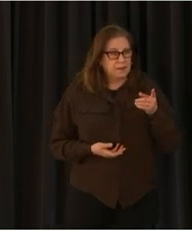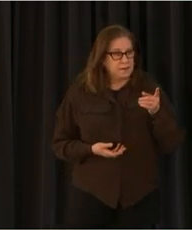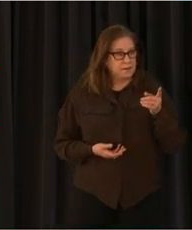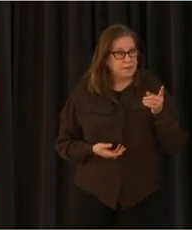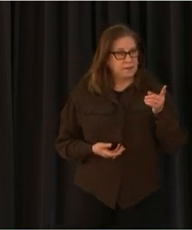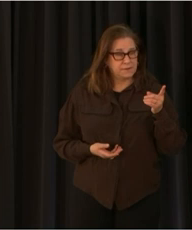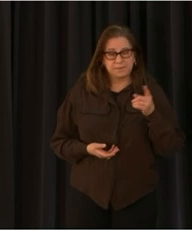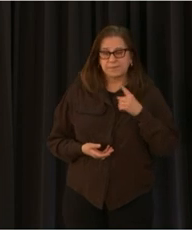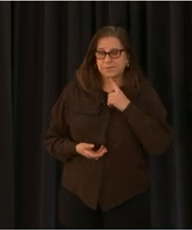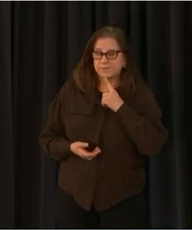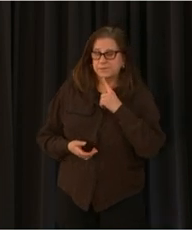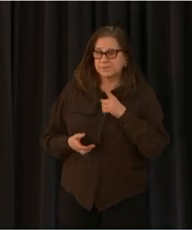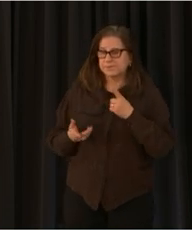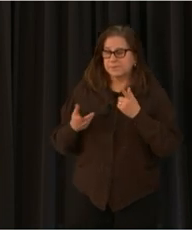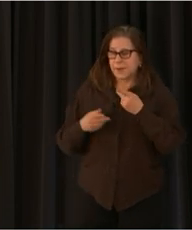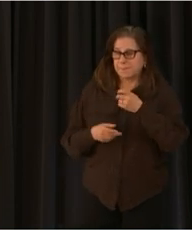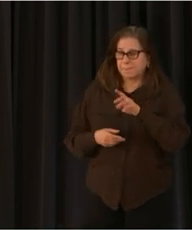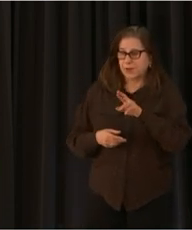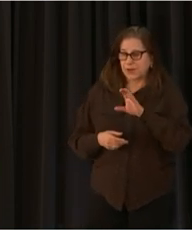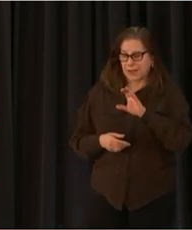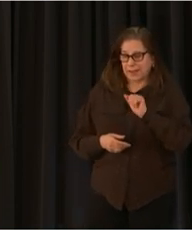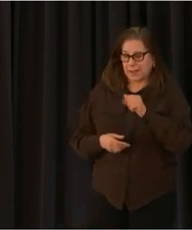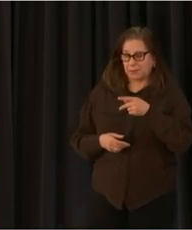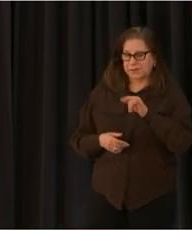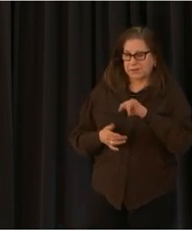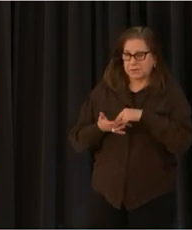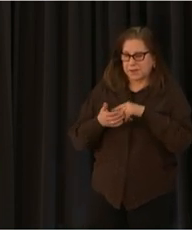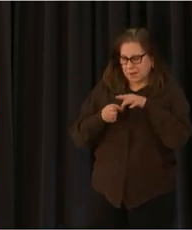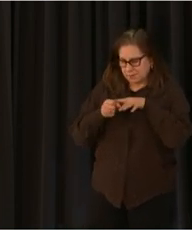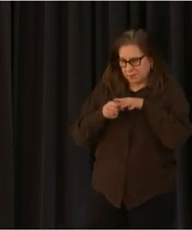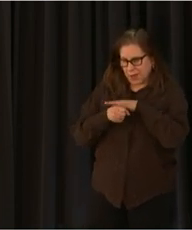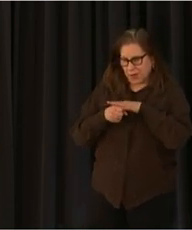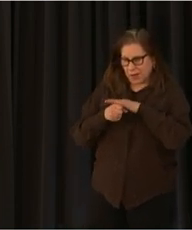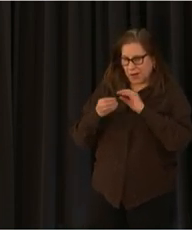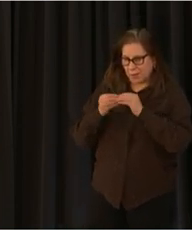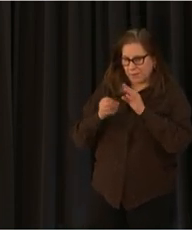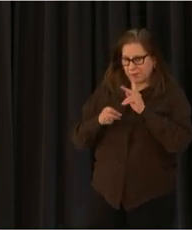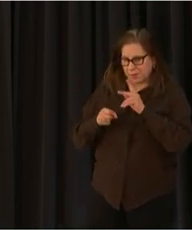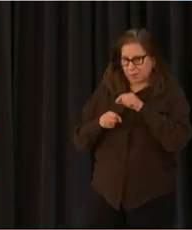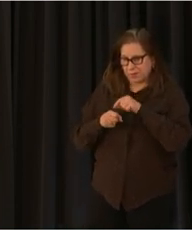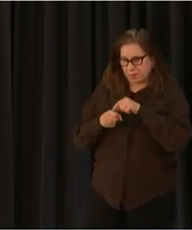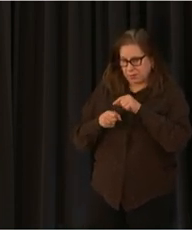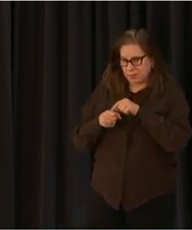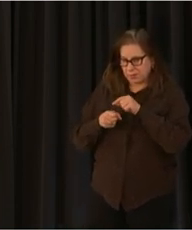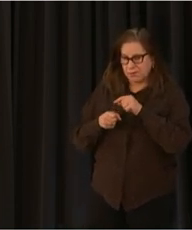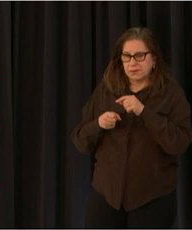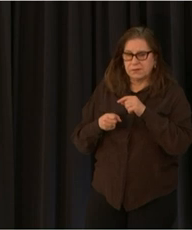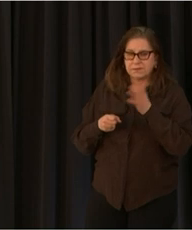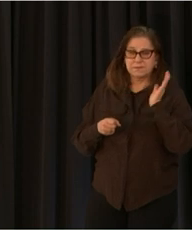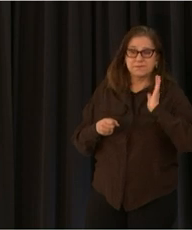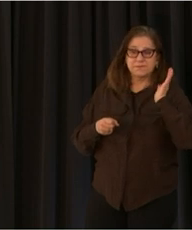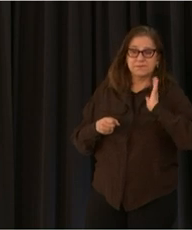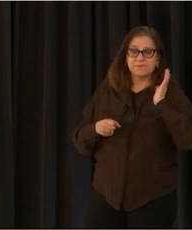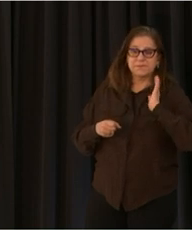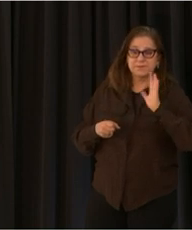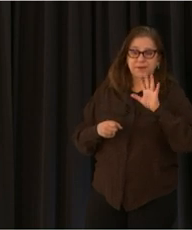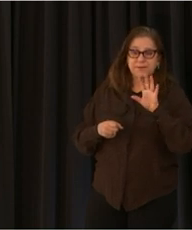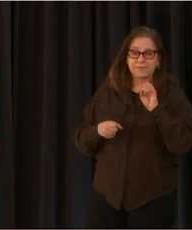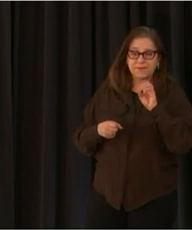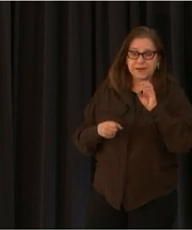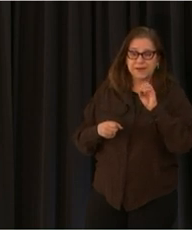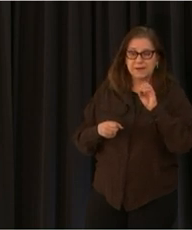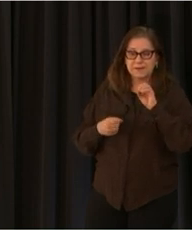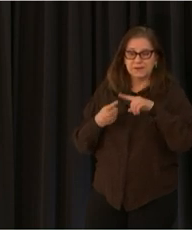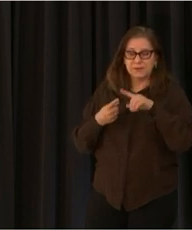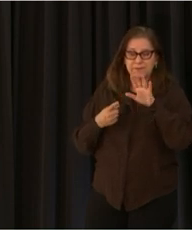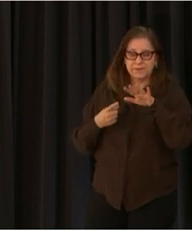and then getting over 55,000 tests per week we had between October, November through the holidays,